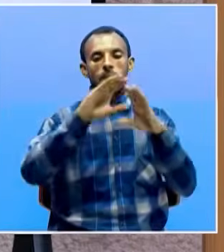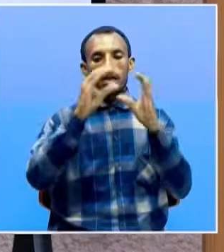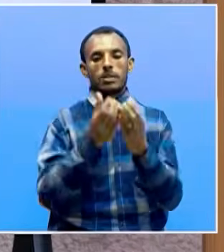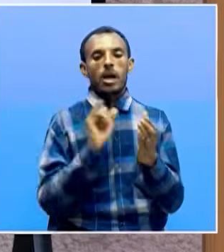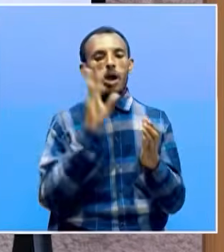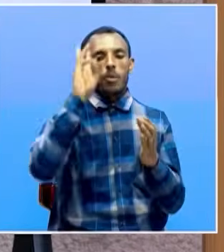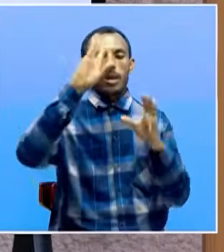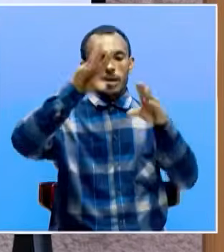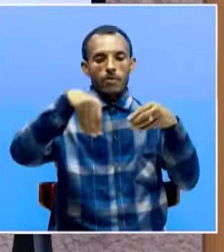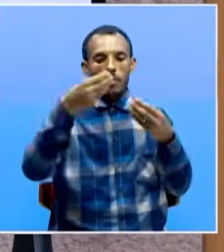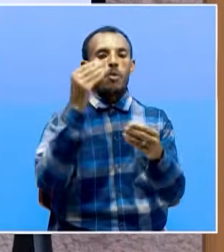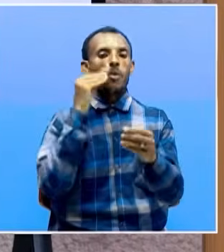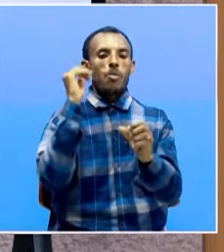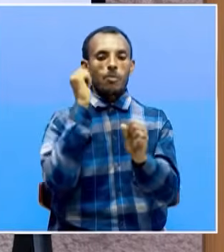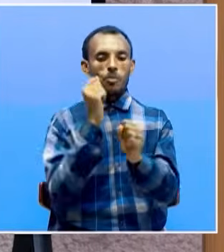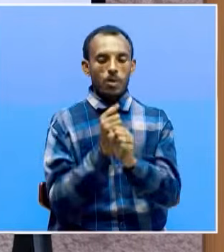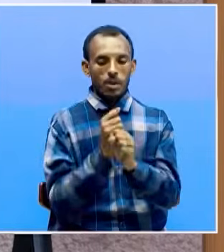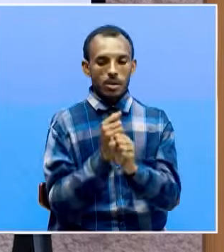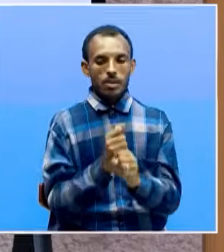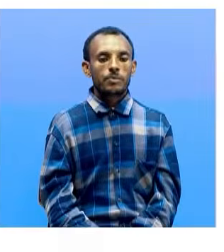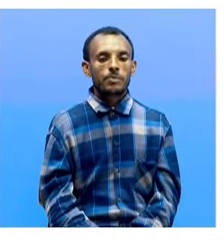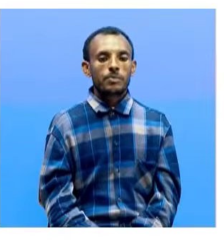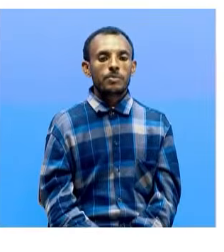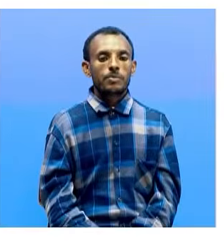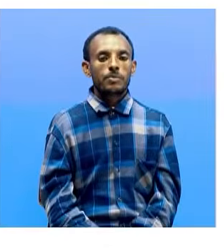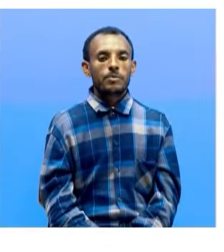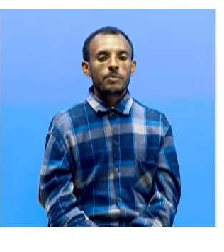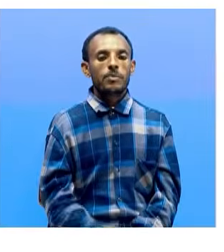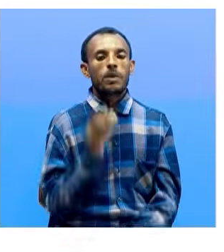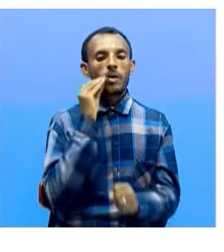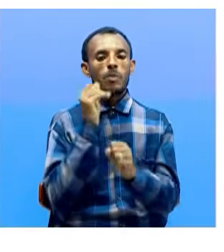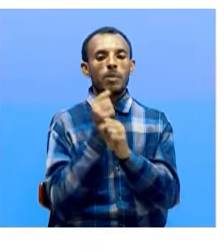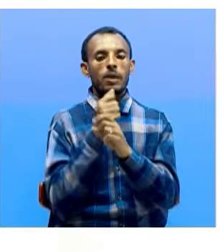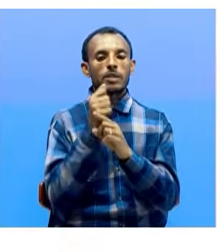you exercise for you to try it all. Exercise.